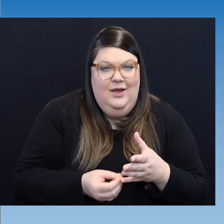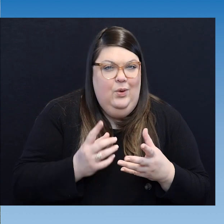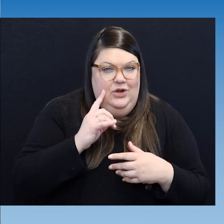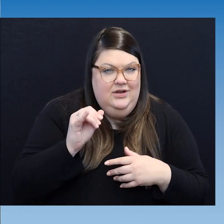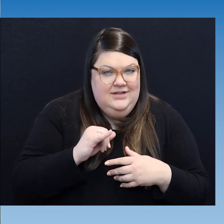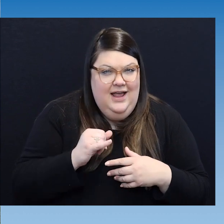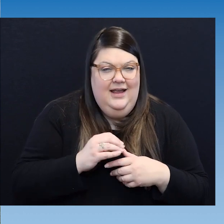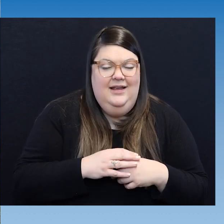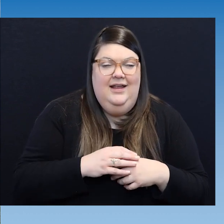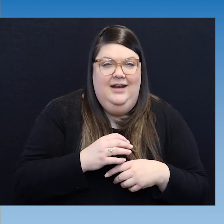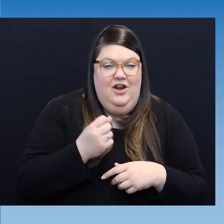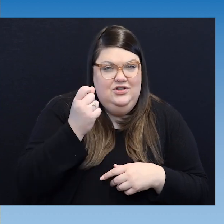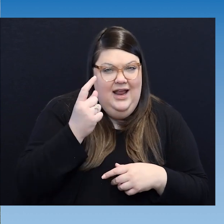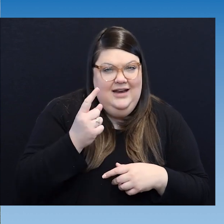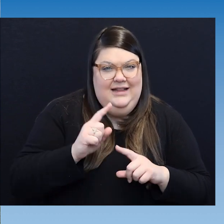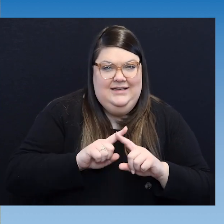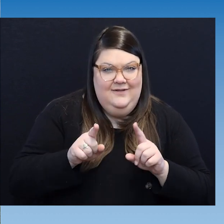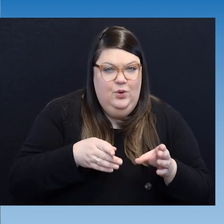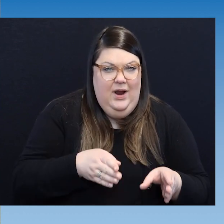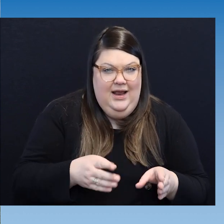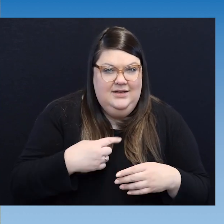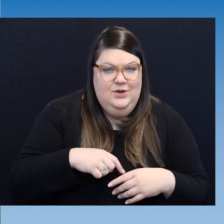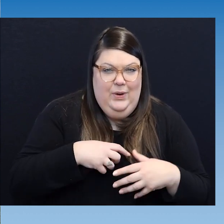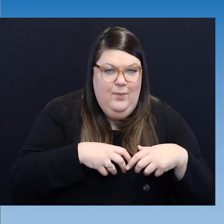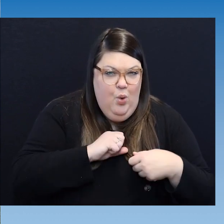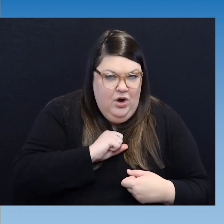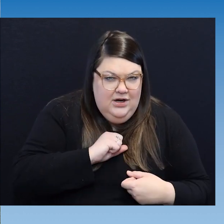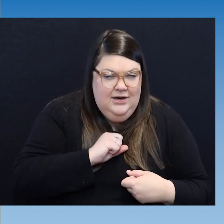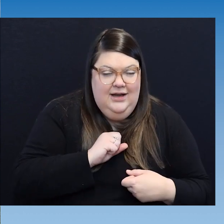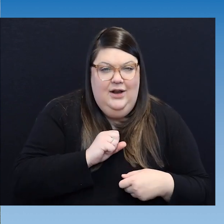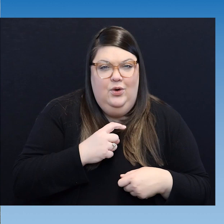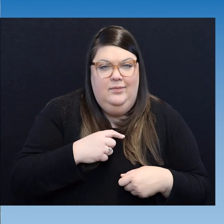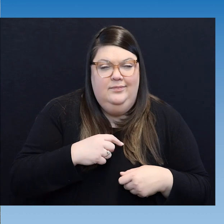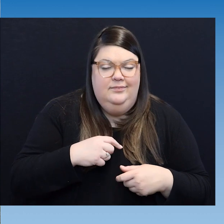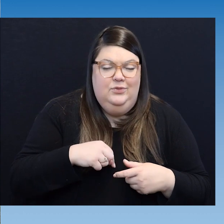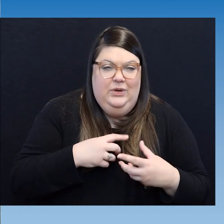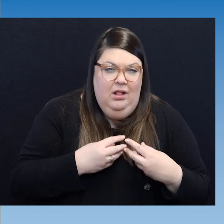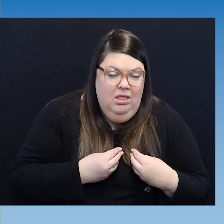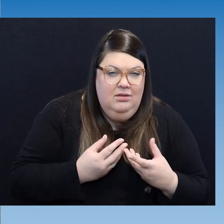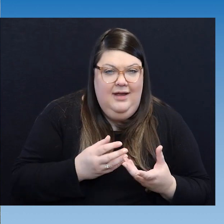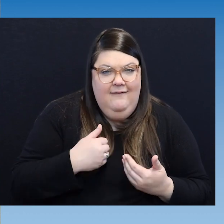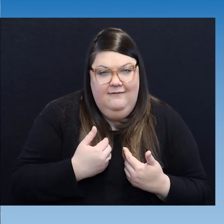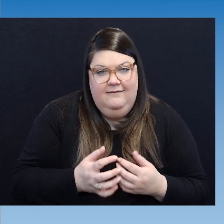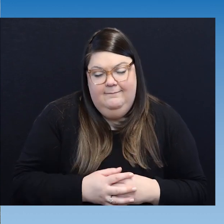is making a space for that, and understanding the different ways that we mourn and the different ways that we grieve. So